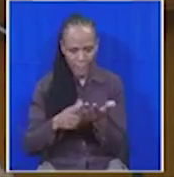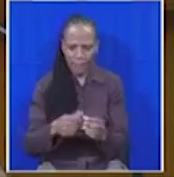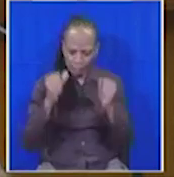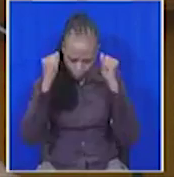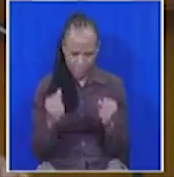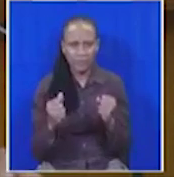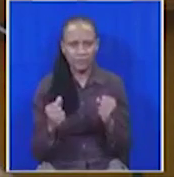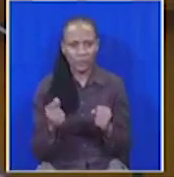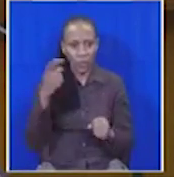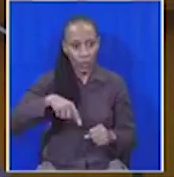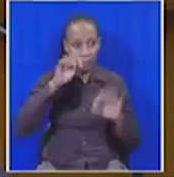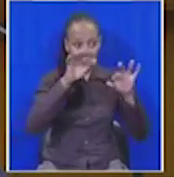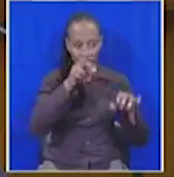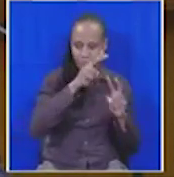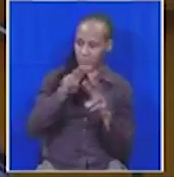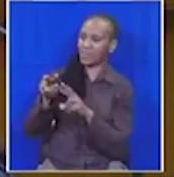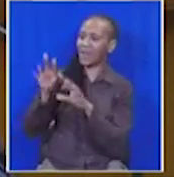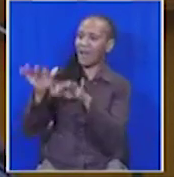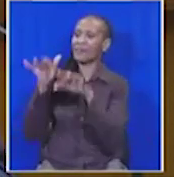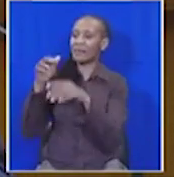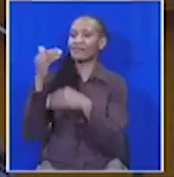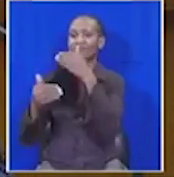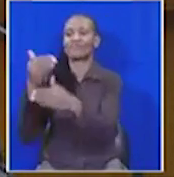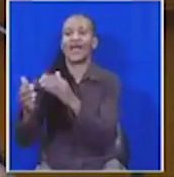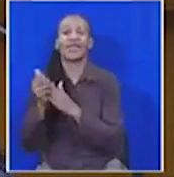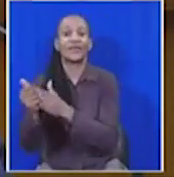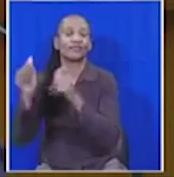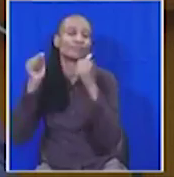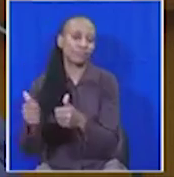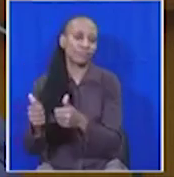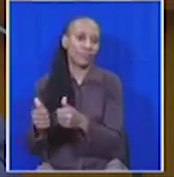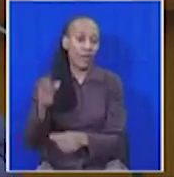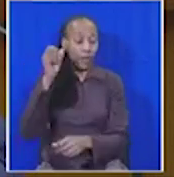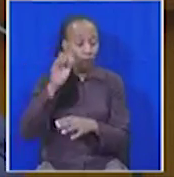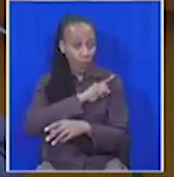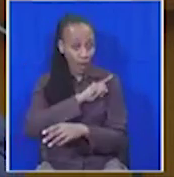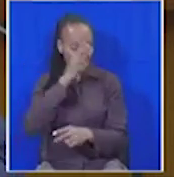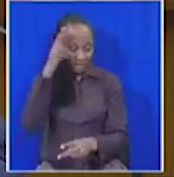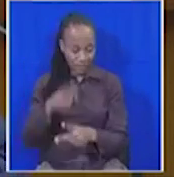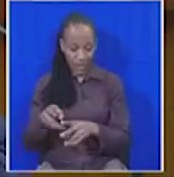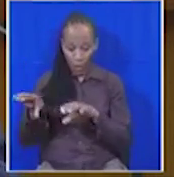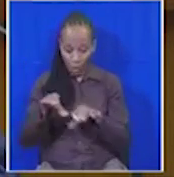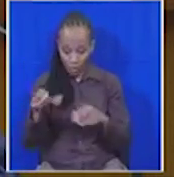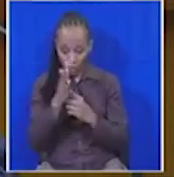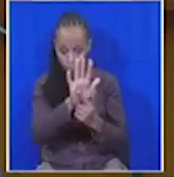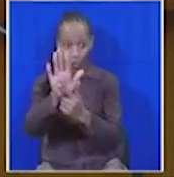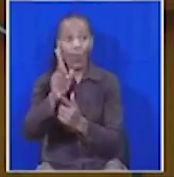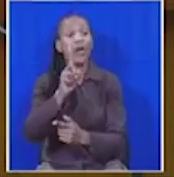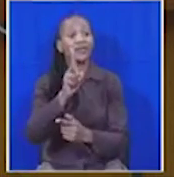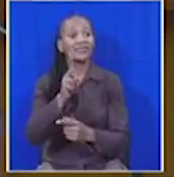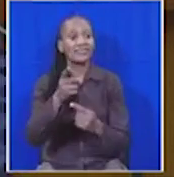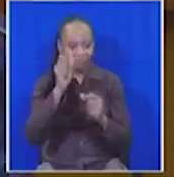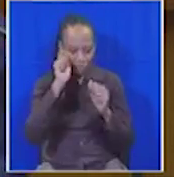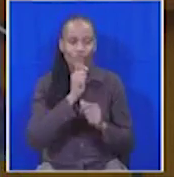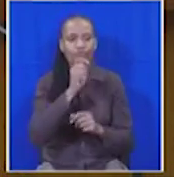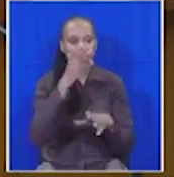seen to lead from the front, because ultimately actions speak louder than words. Inclusive